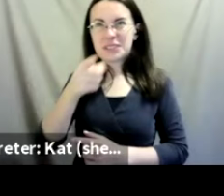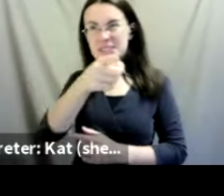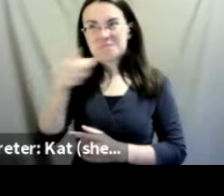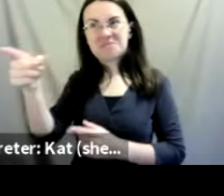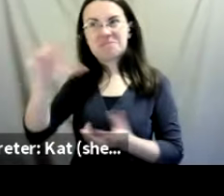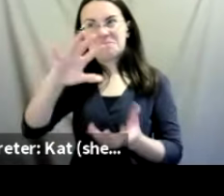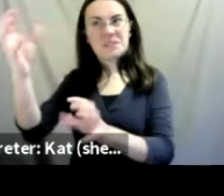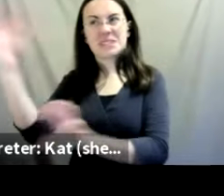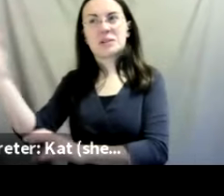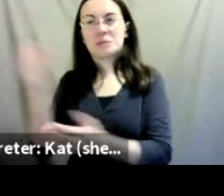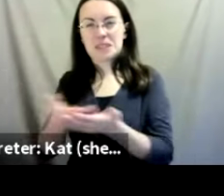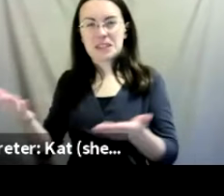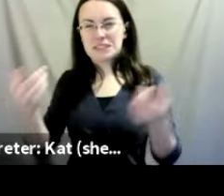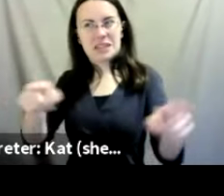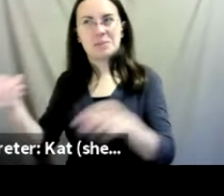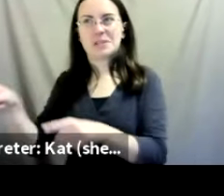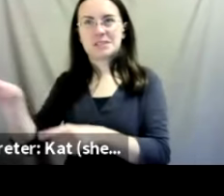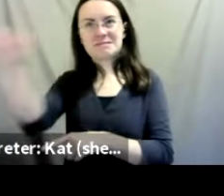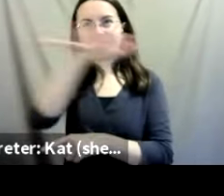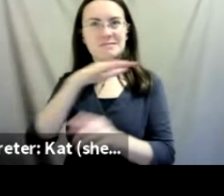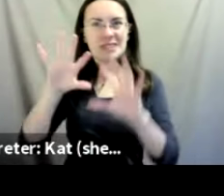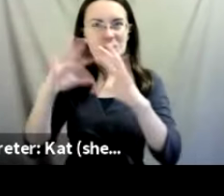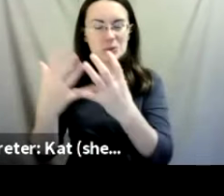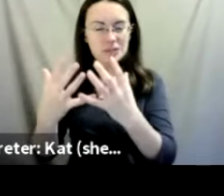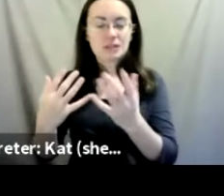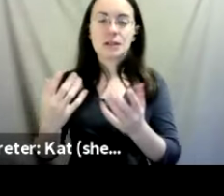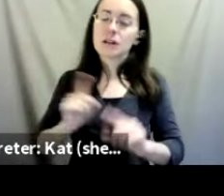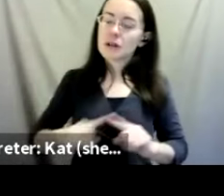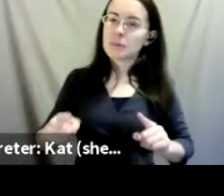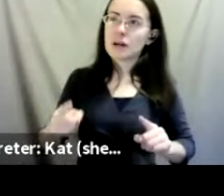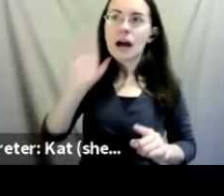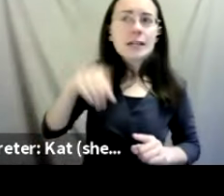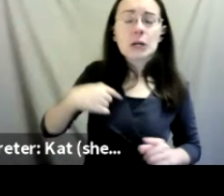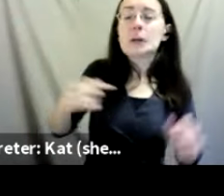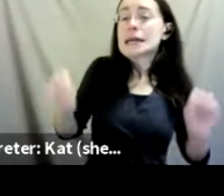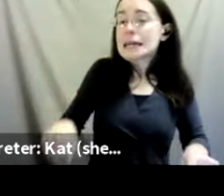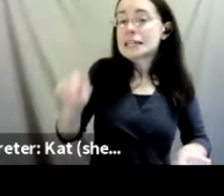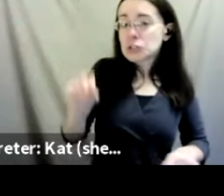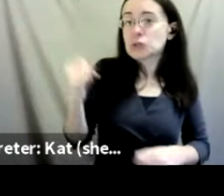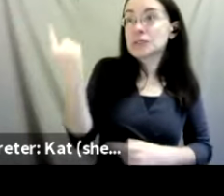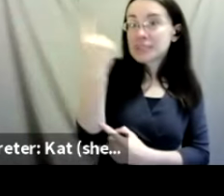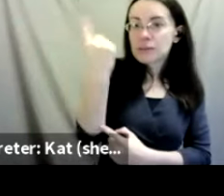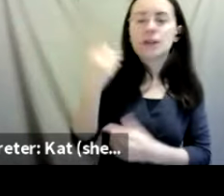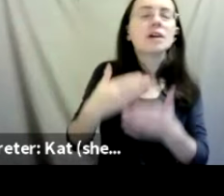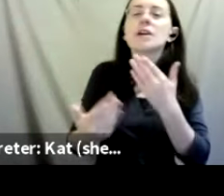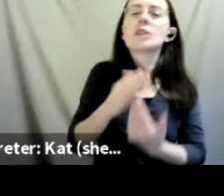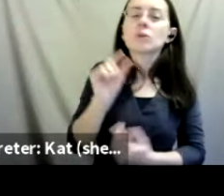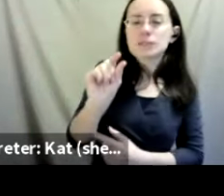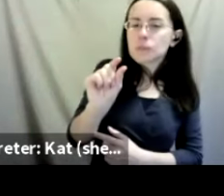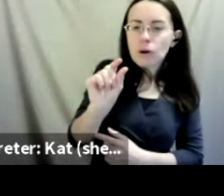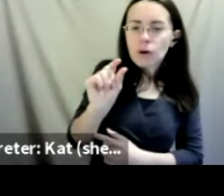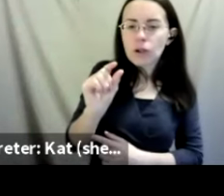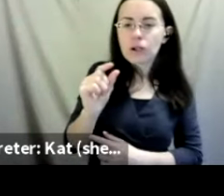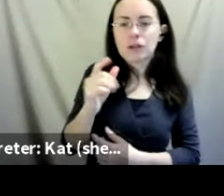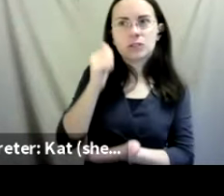this world. And knowing that like I can do something, even if it is small, to help it just a little bit, it feels really good